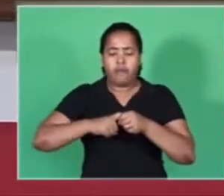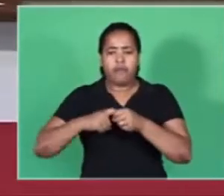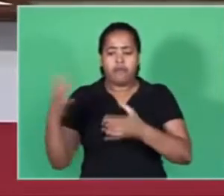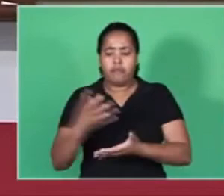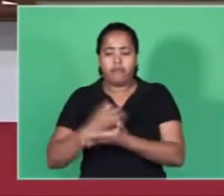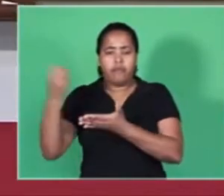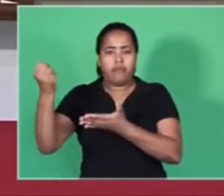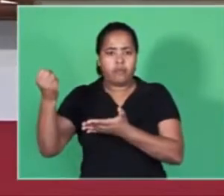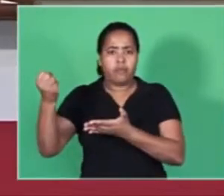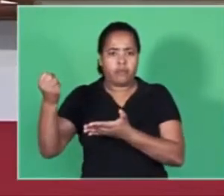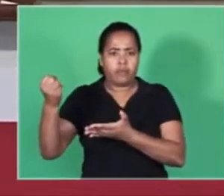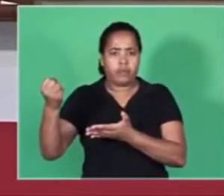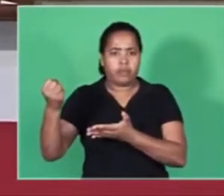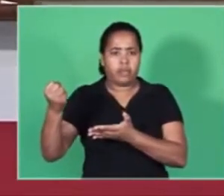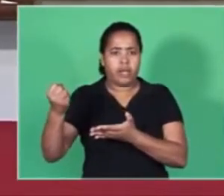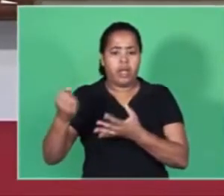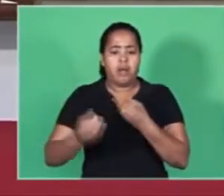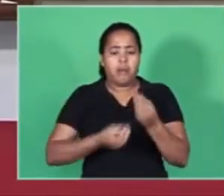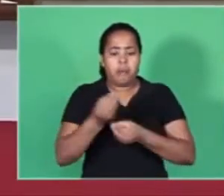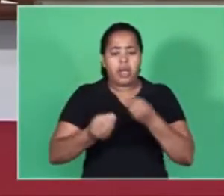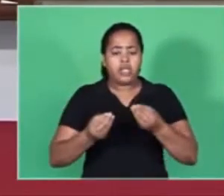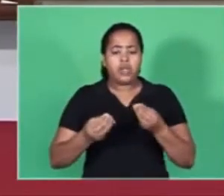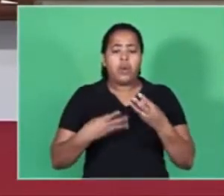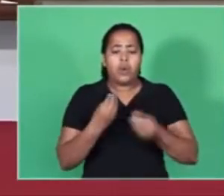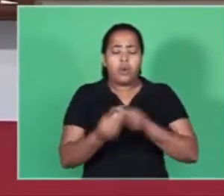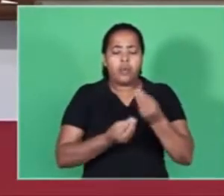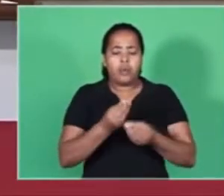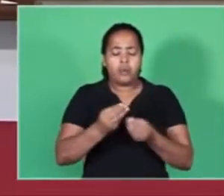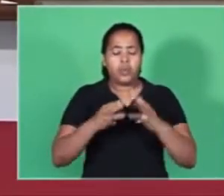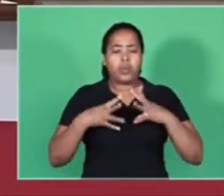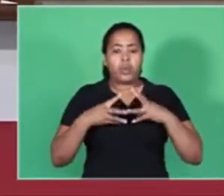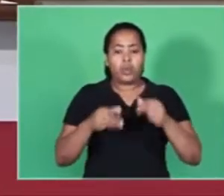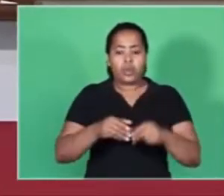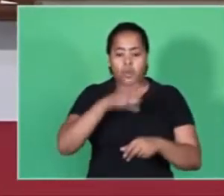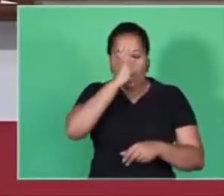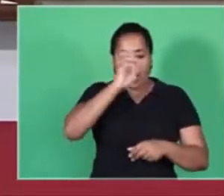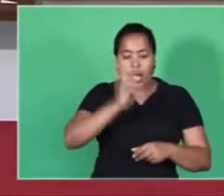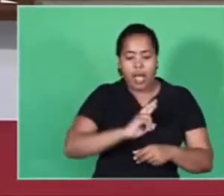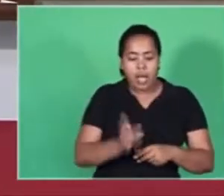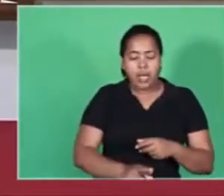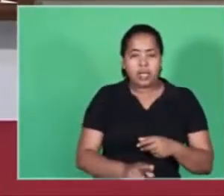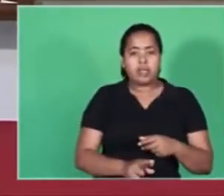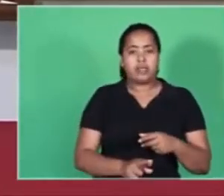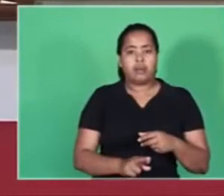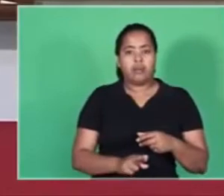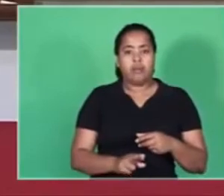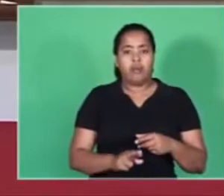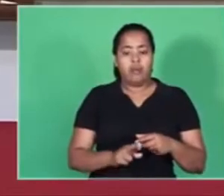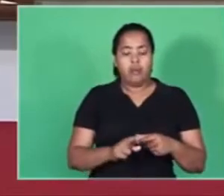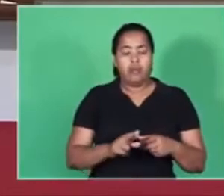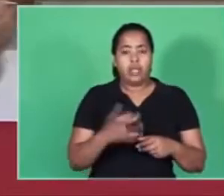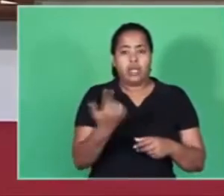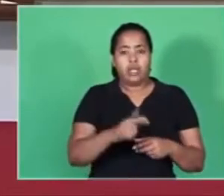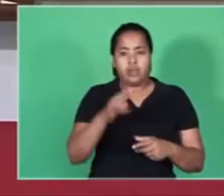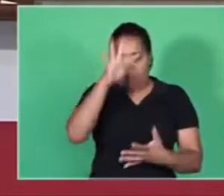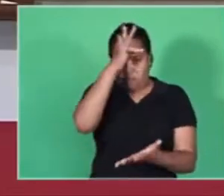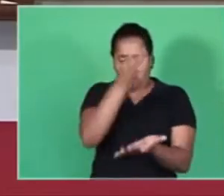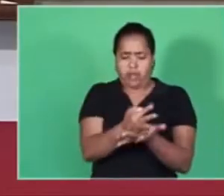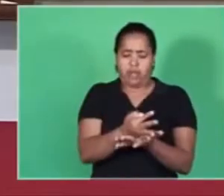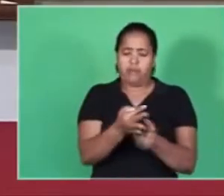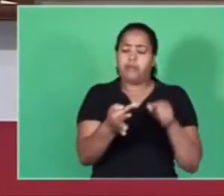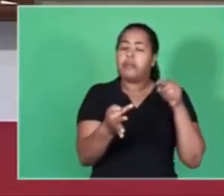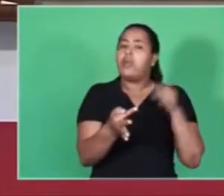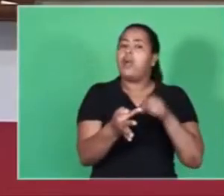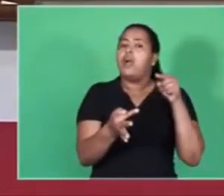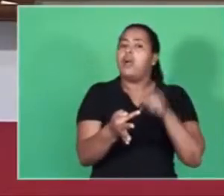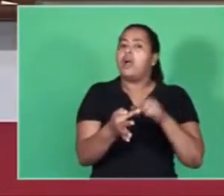Faith by reason is all reason without faith. There's no such thing. Faith is a gift of